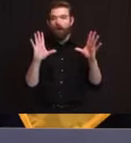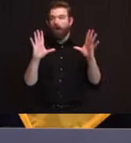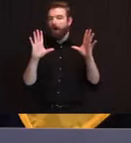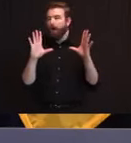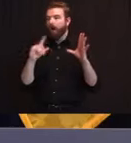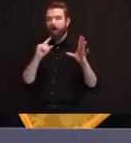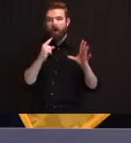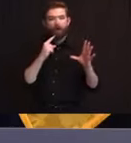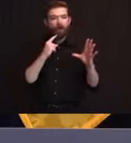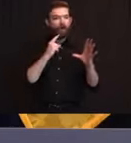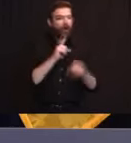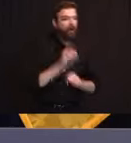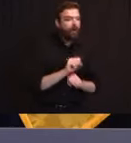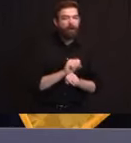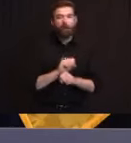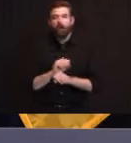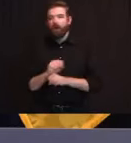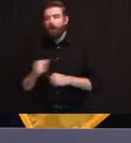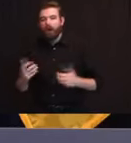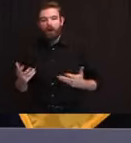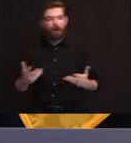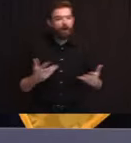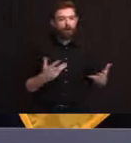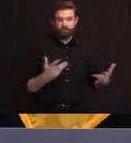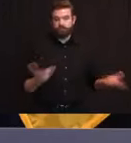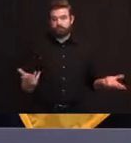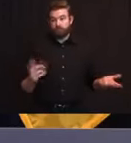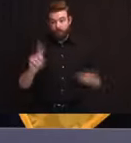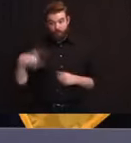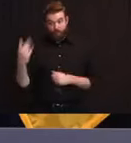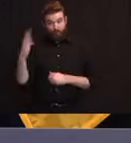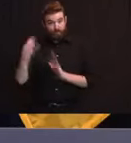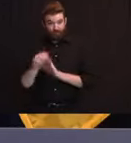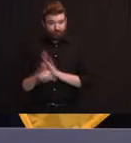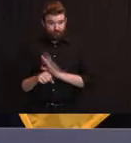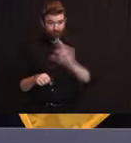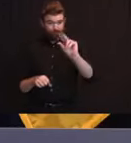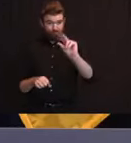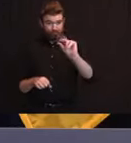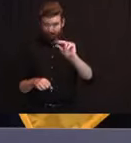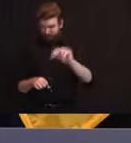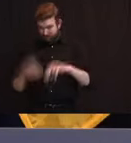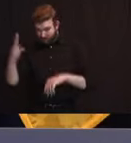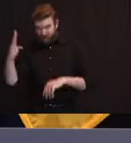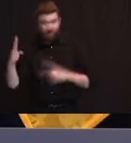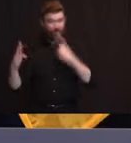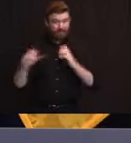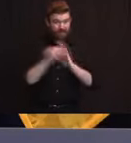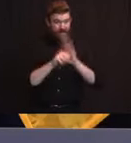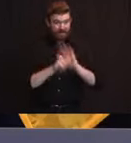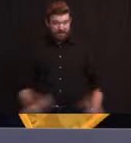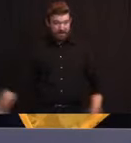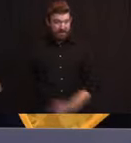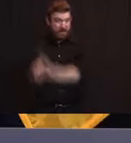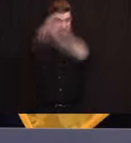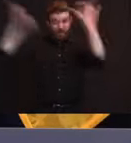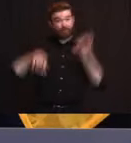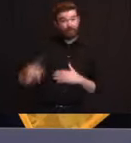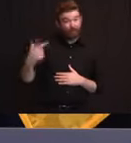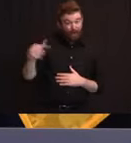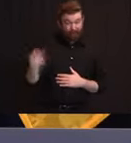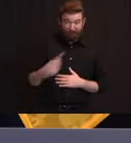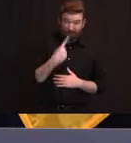And that includes in blue and red states. So if you look, I'm just picking Georgia as an example. You've had an enormous amount of protests